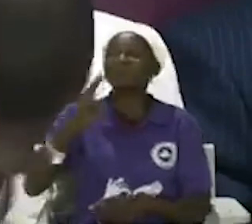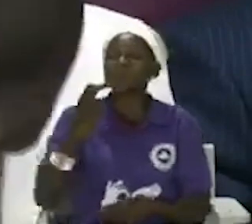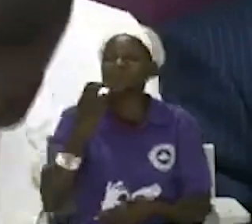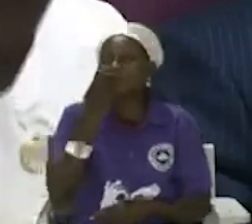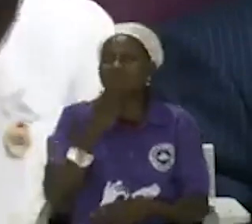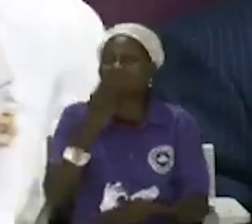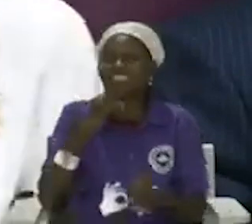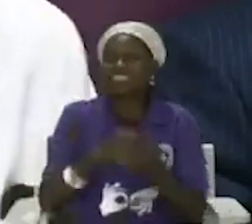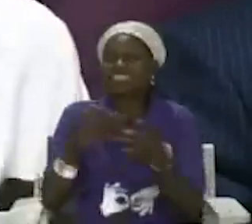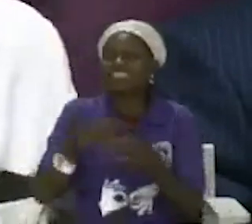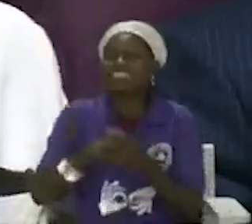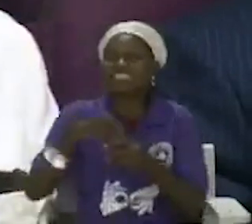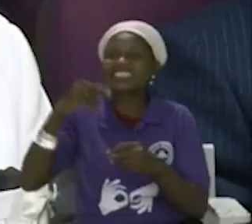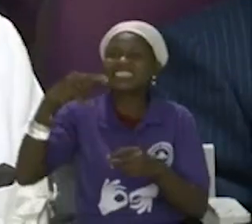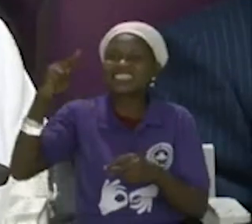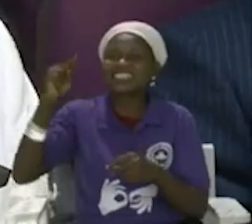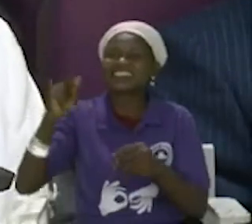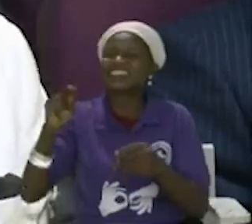It is